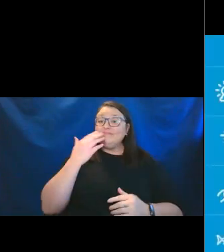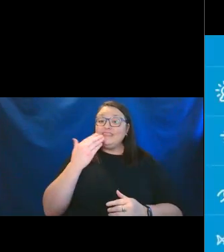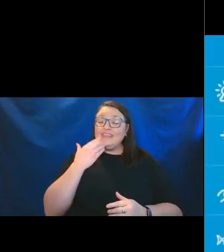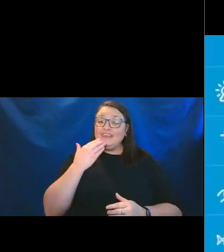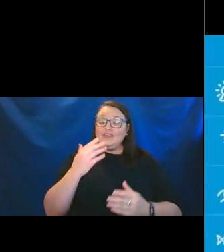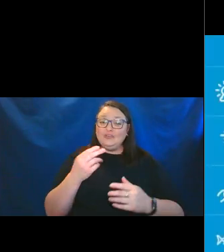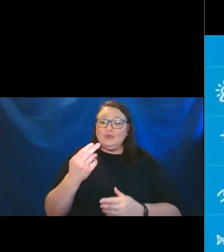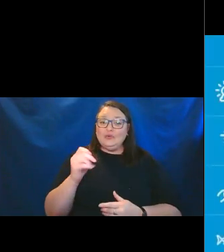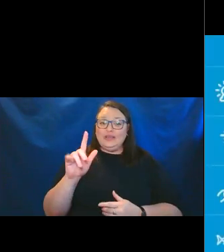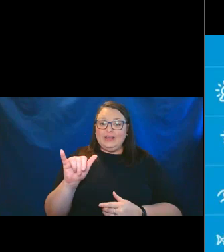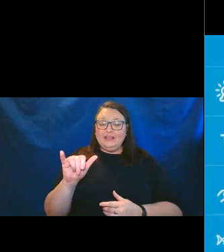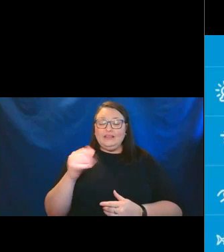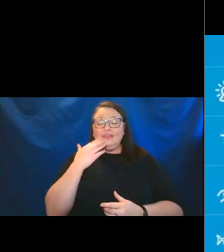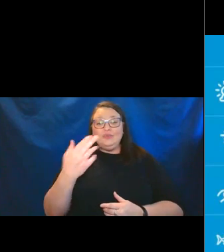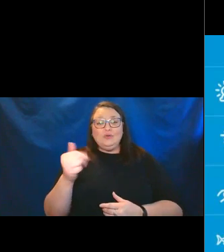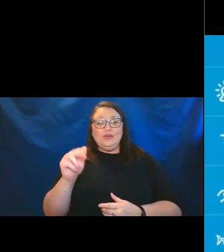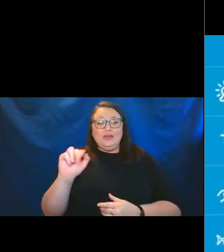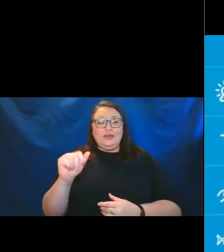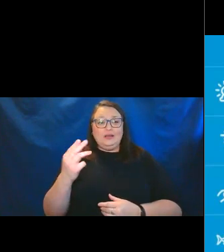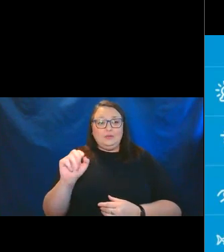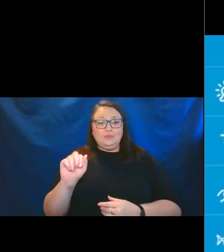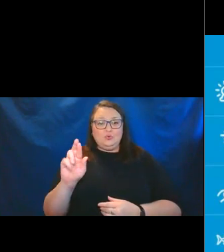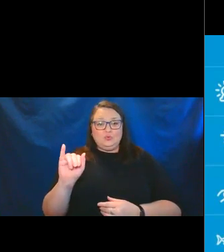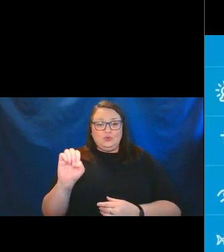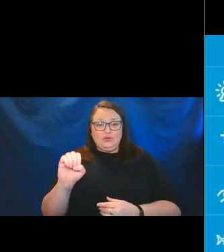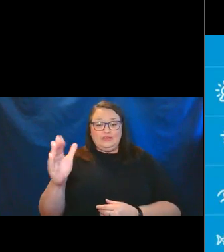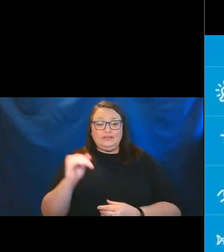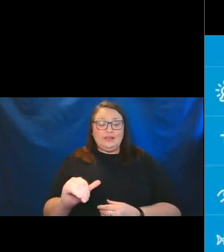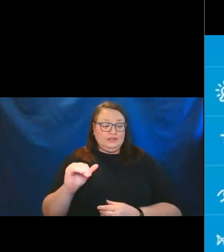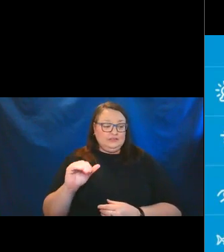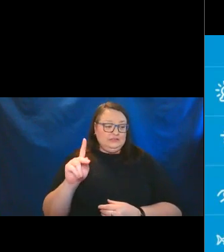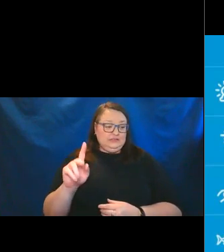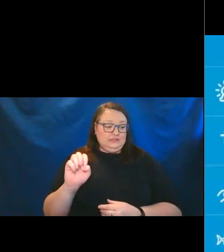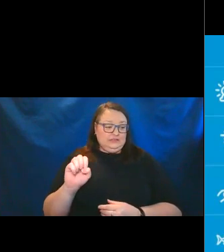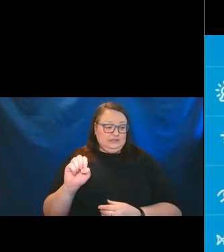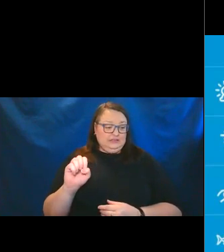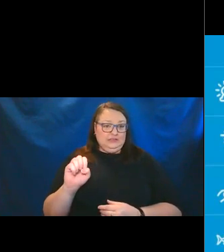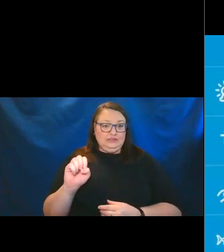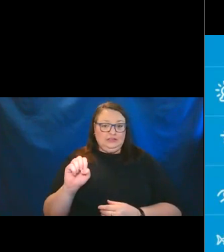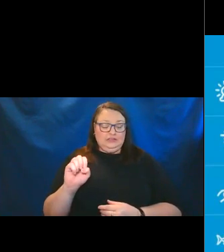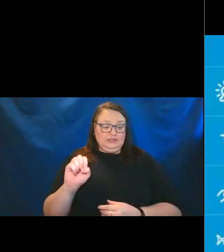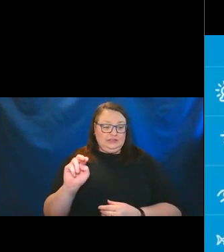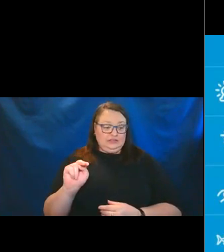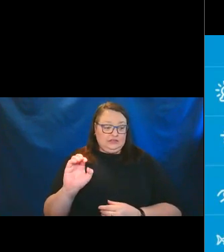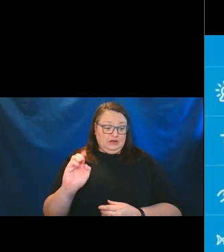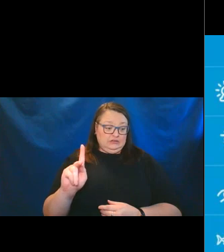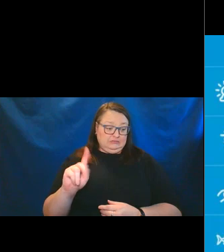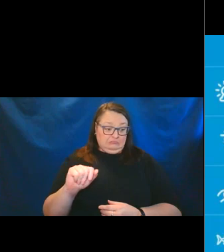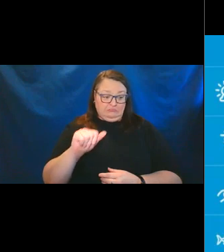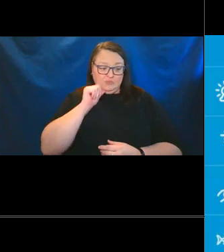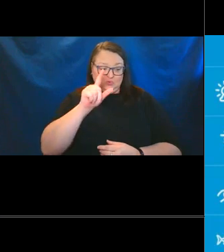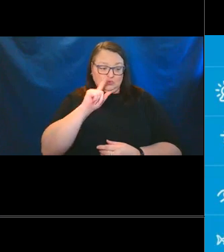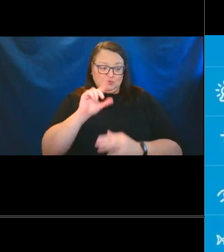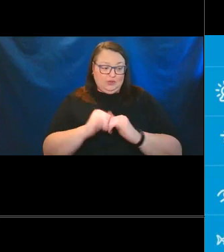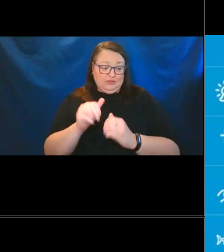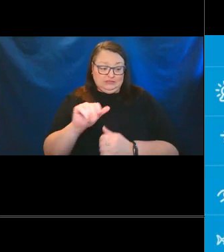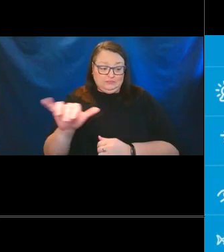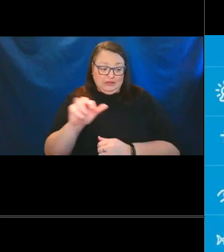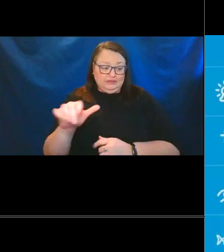Hannah Marie. And next we'll hear from Keenock about climate resilience training to